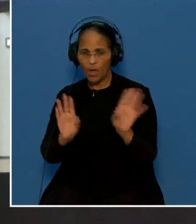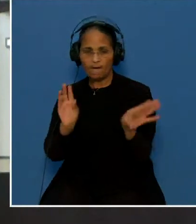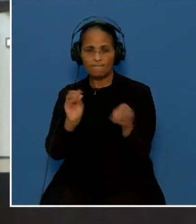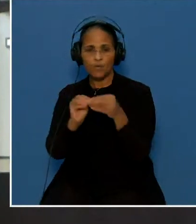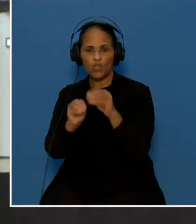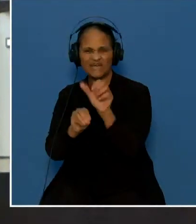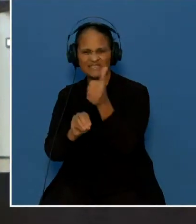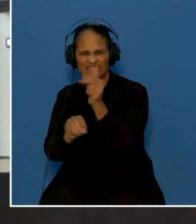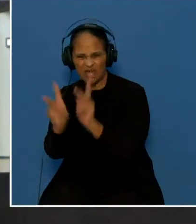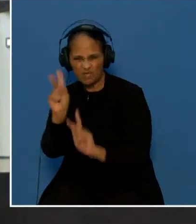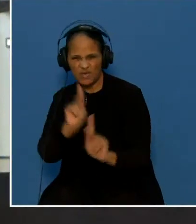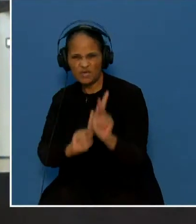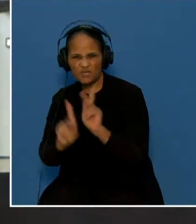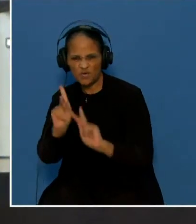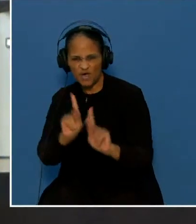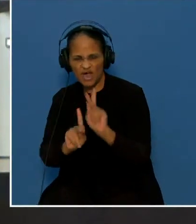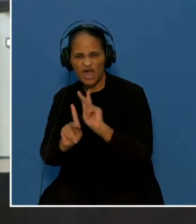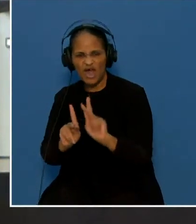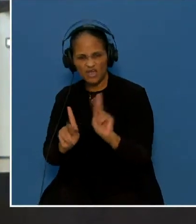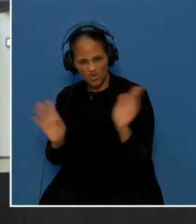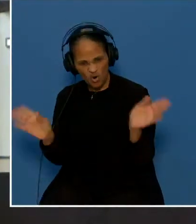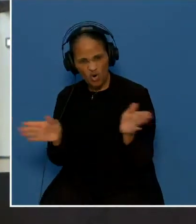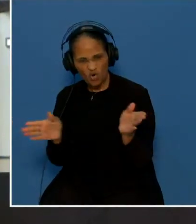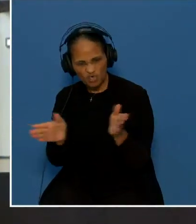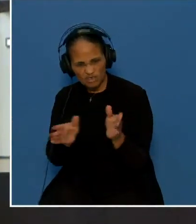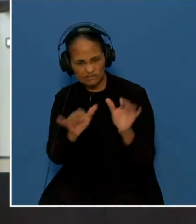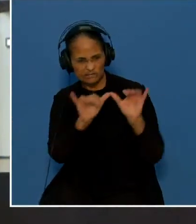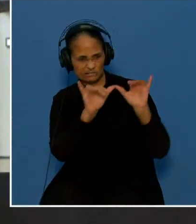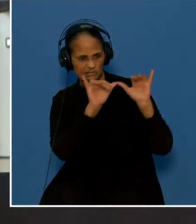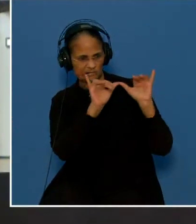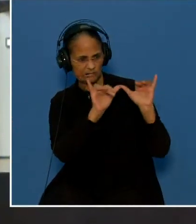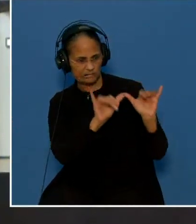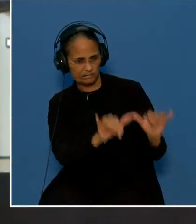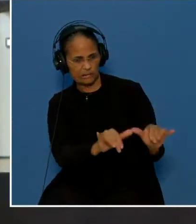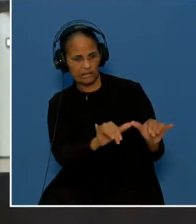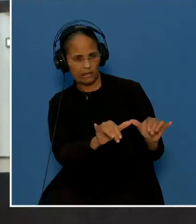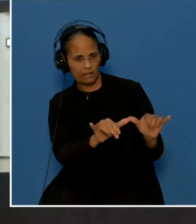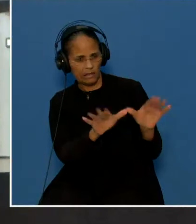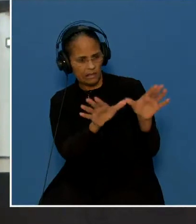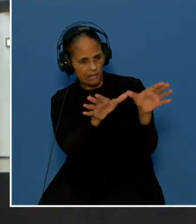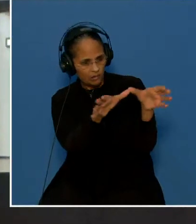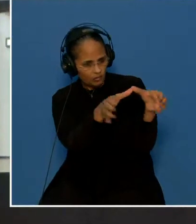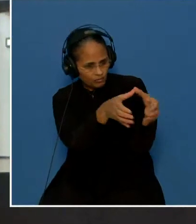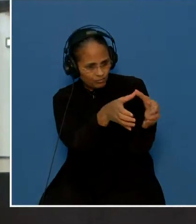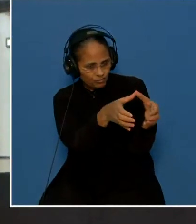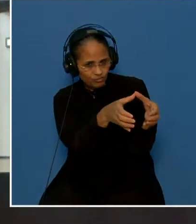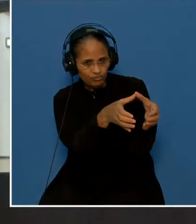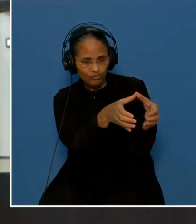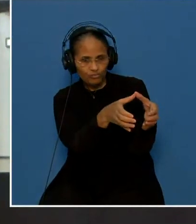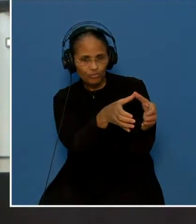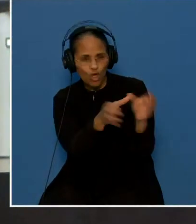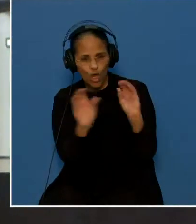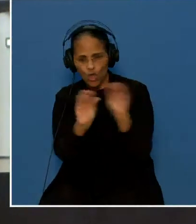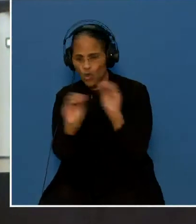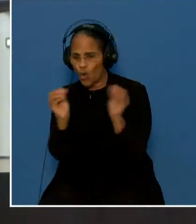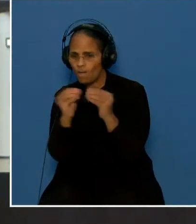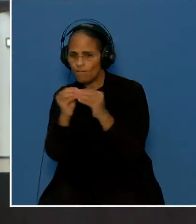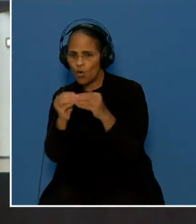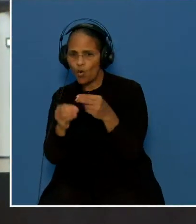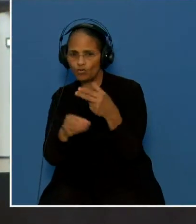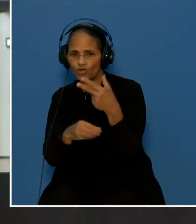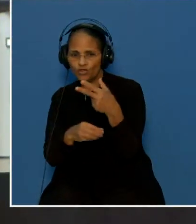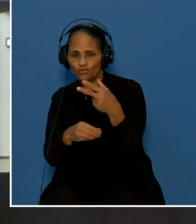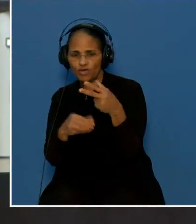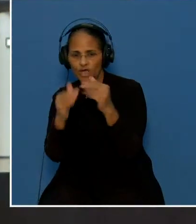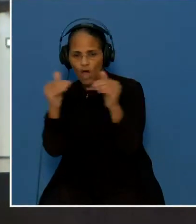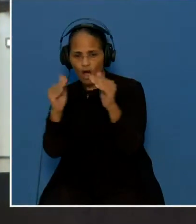people, and you are strongly encouraged to remain within your social bubble, and no more than 3